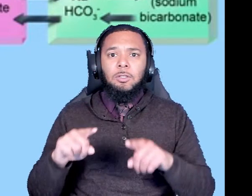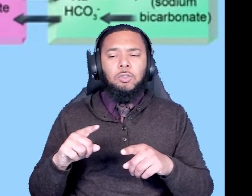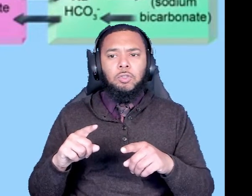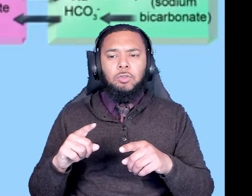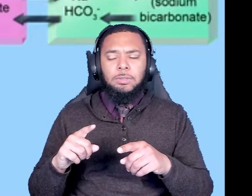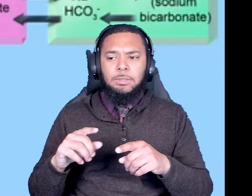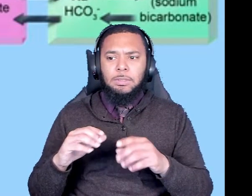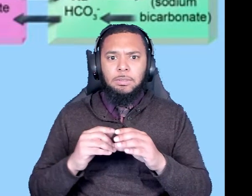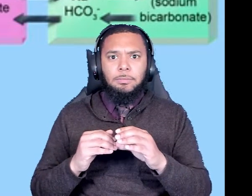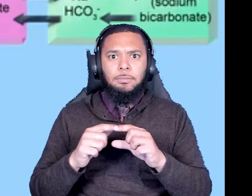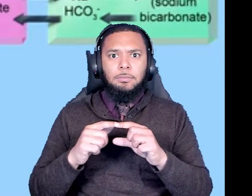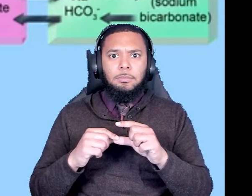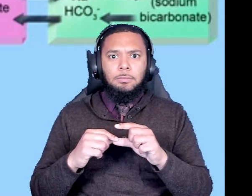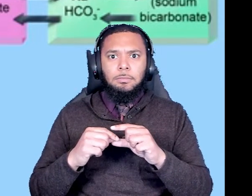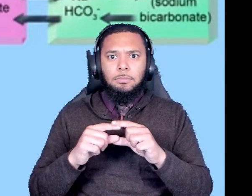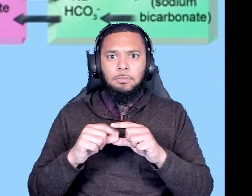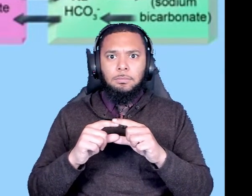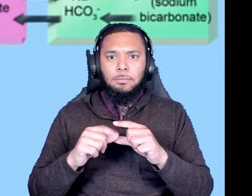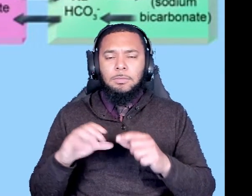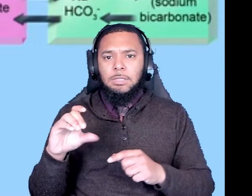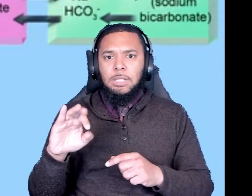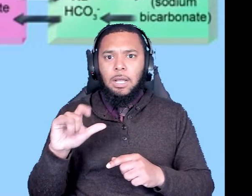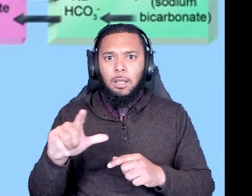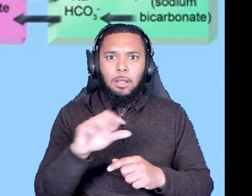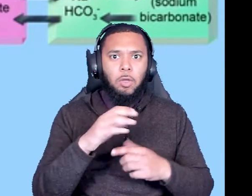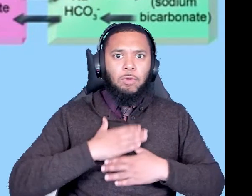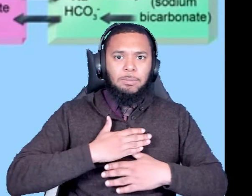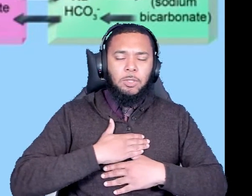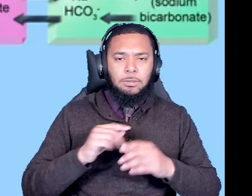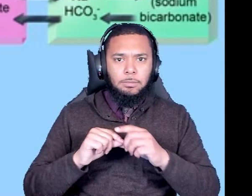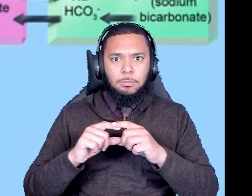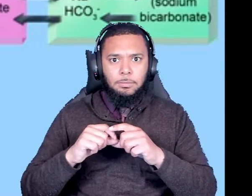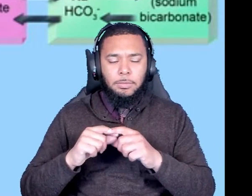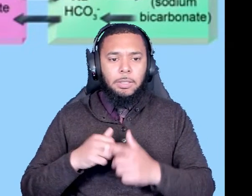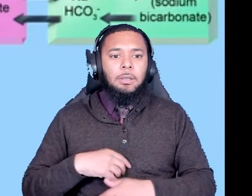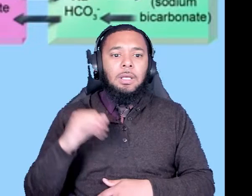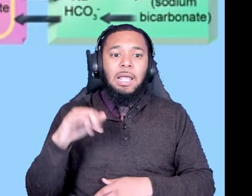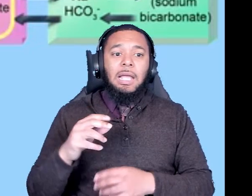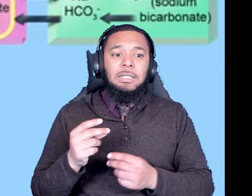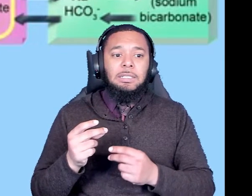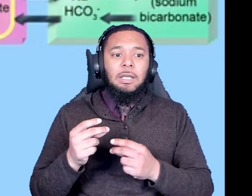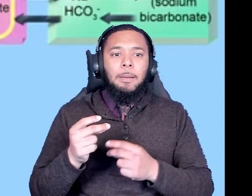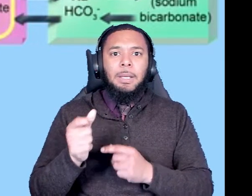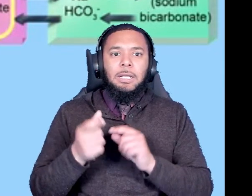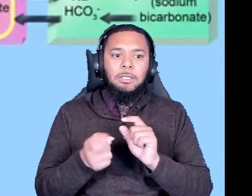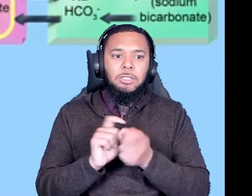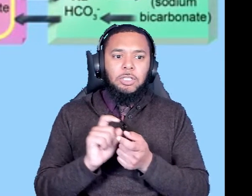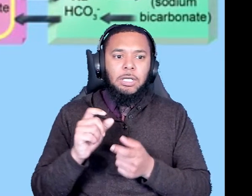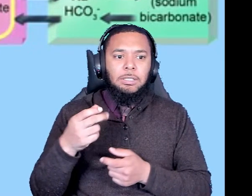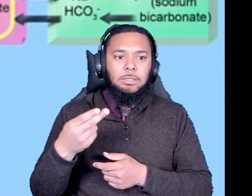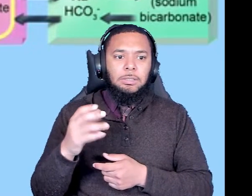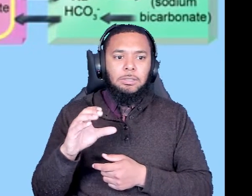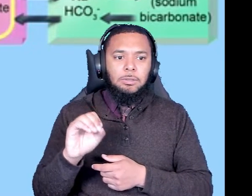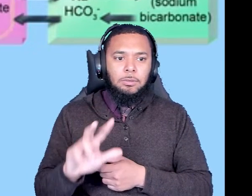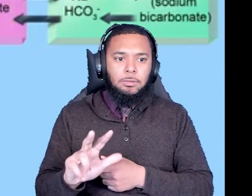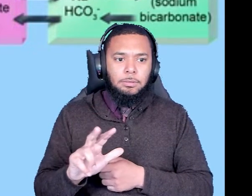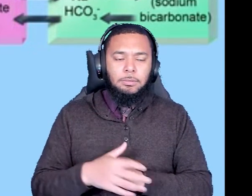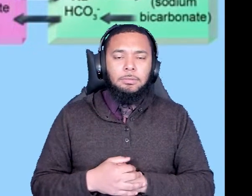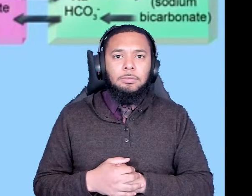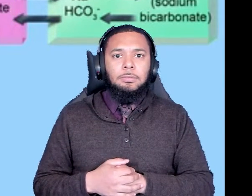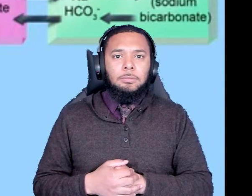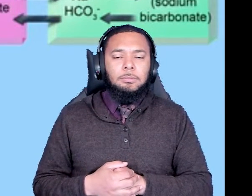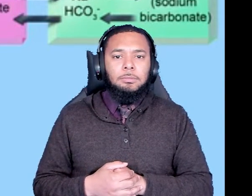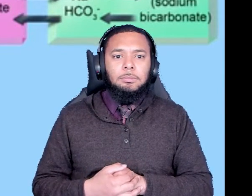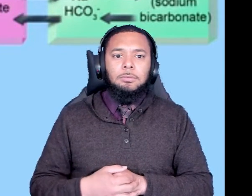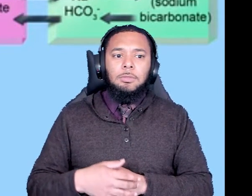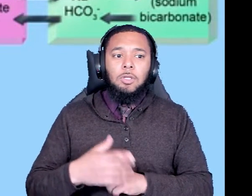going to produce carbon dioxide as a waste product, right? This is immediately converted to bicarbonate ion in the blood. On